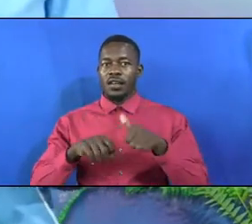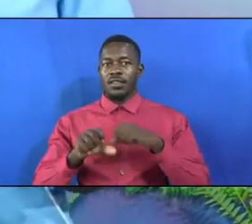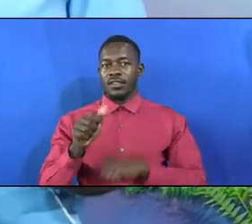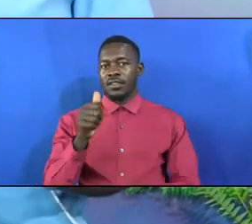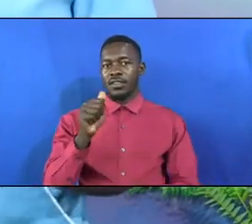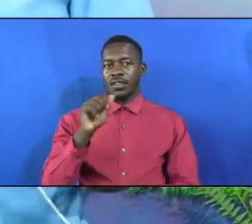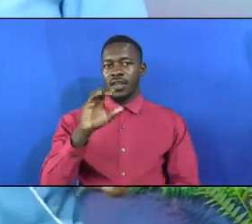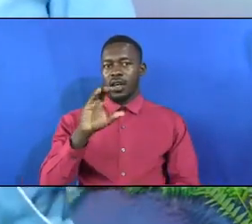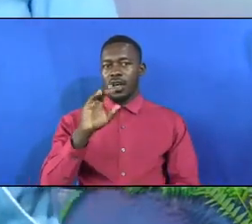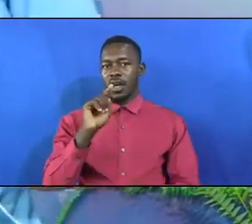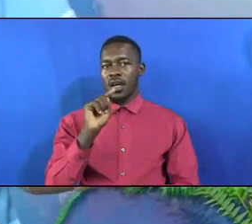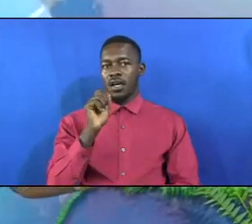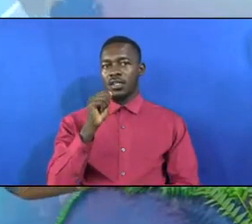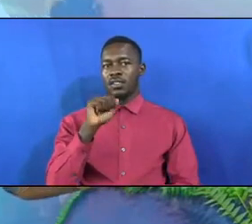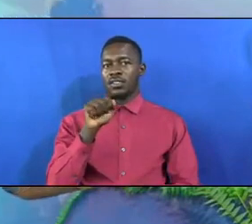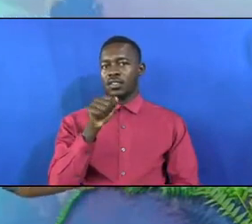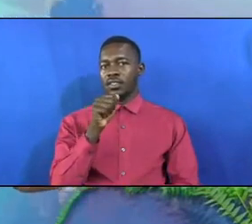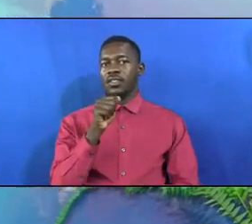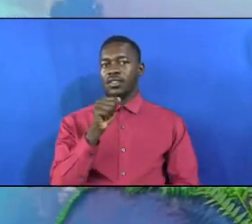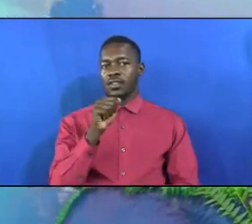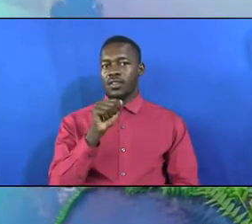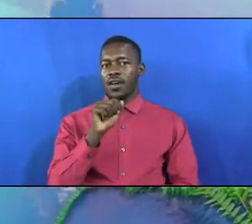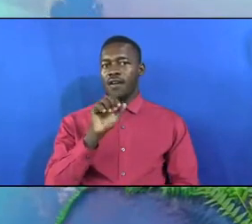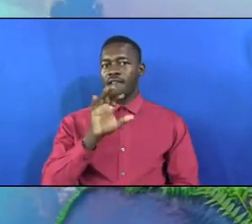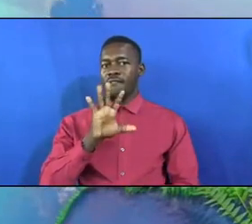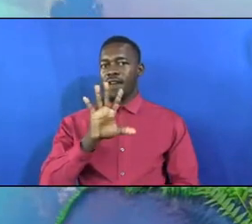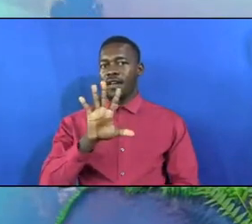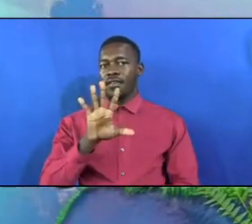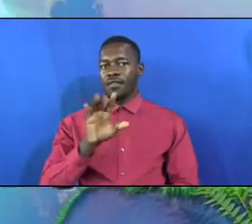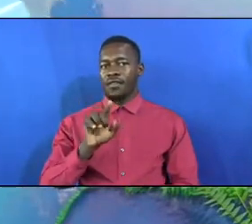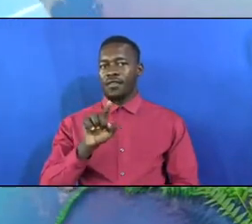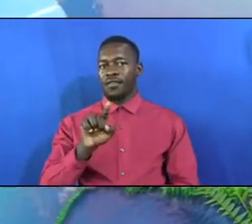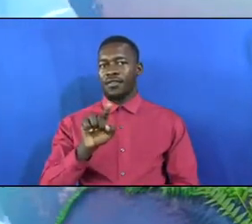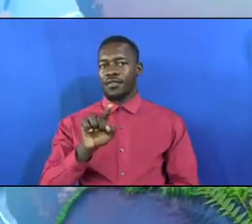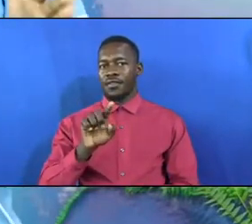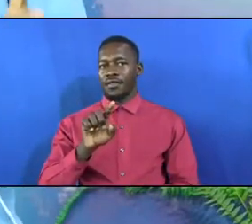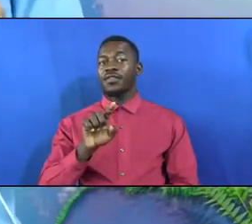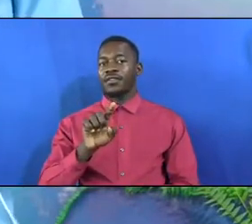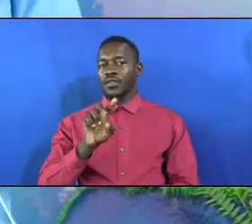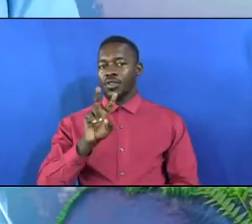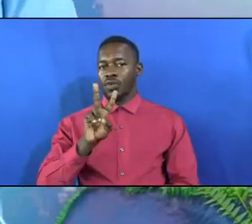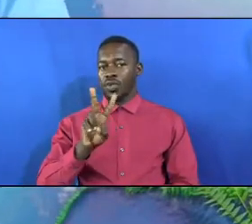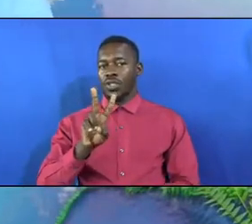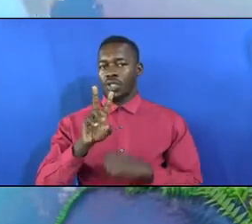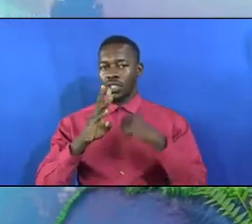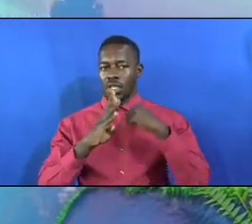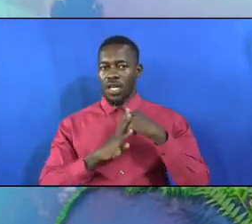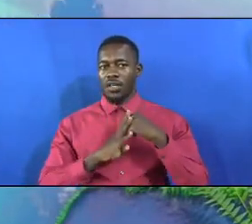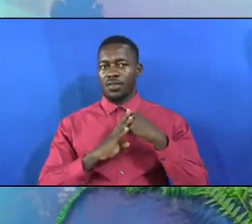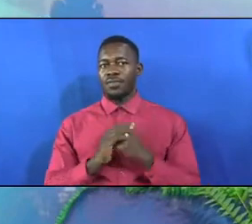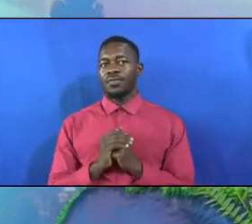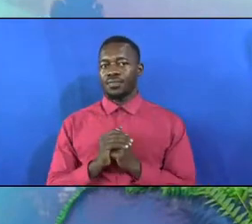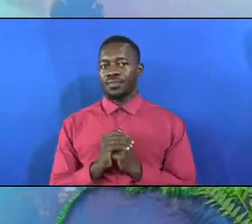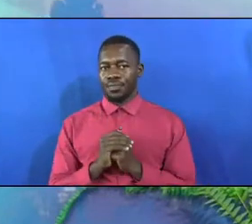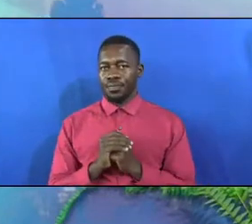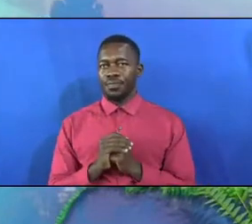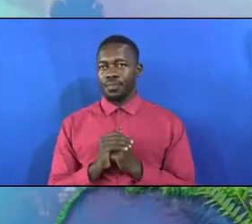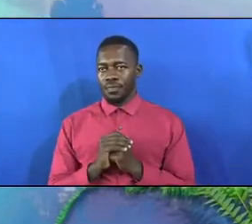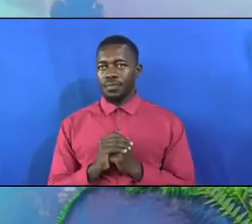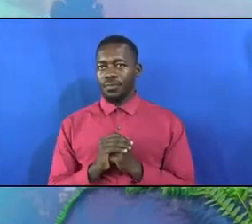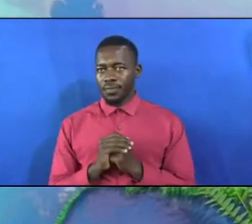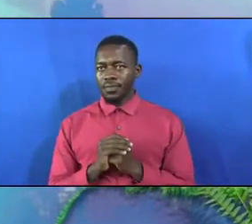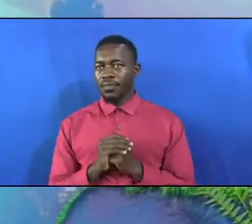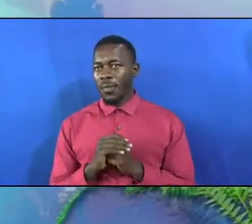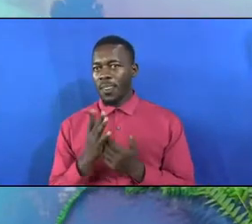29. And before we read this, church, if you read the book of Acts, you will realize